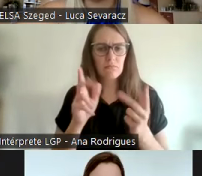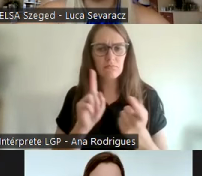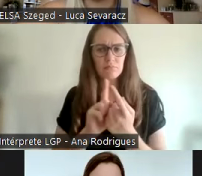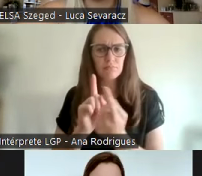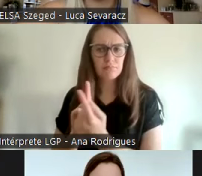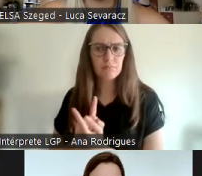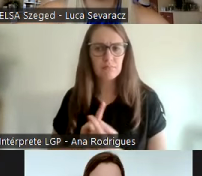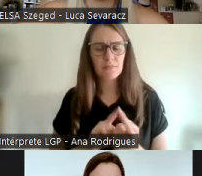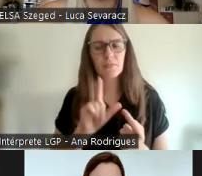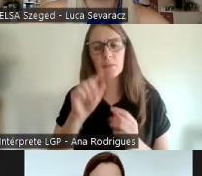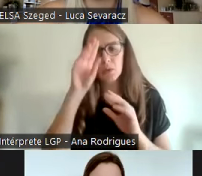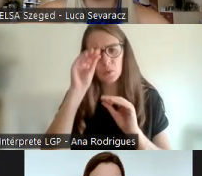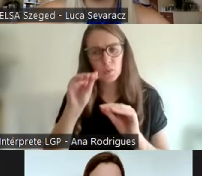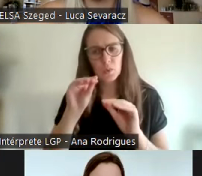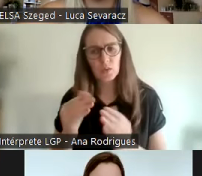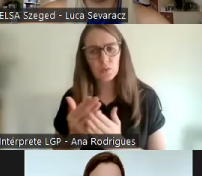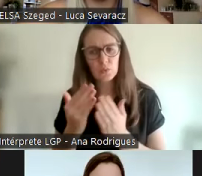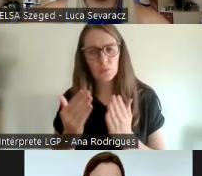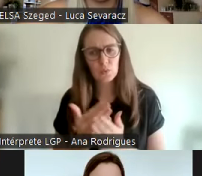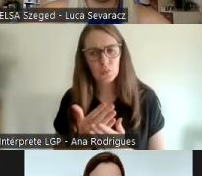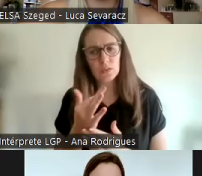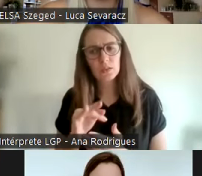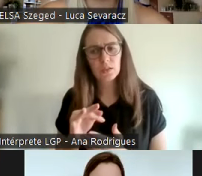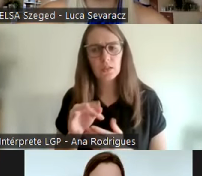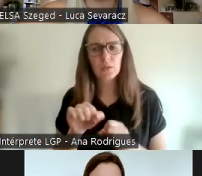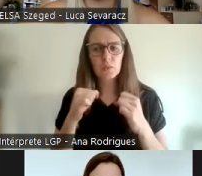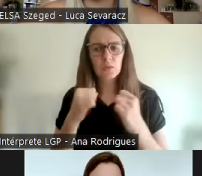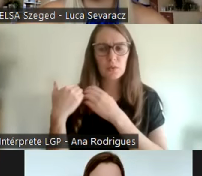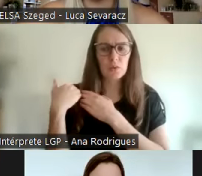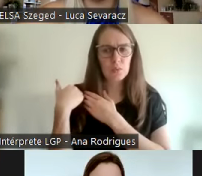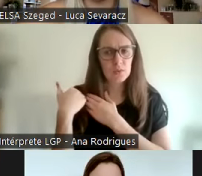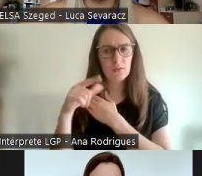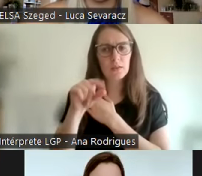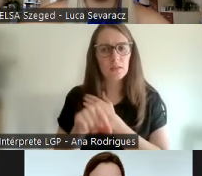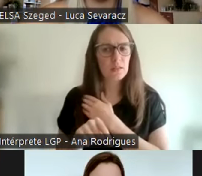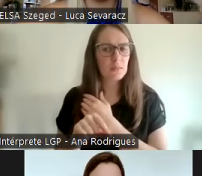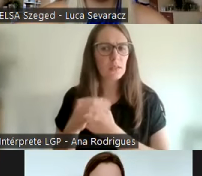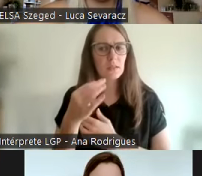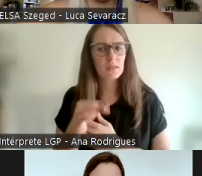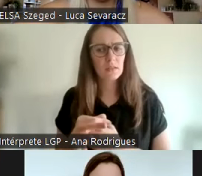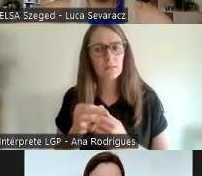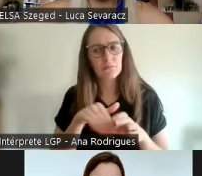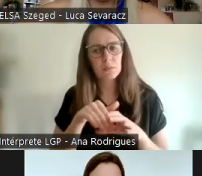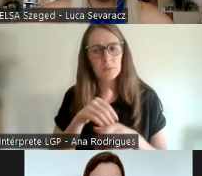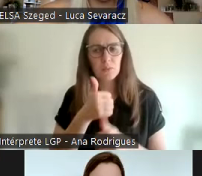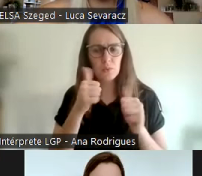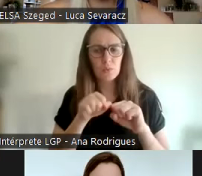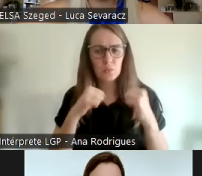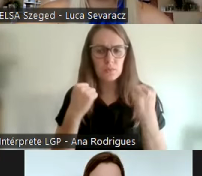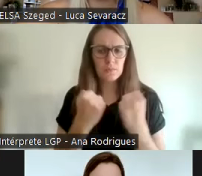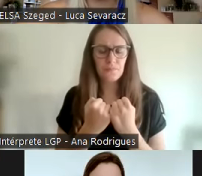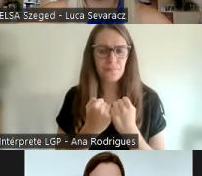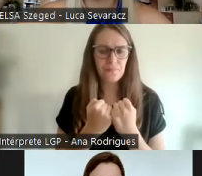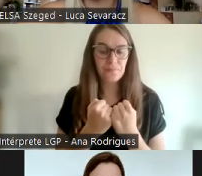of educating students to become socially responsible and sensitive members of our society. We believe that